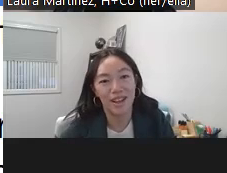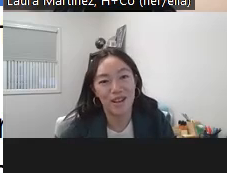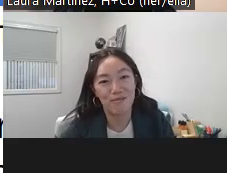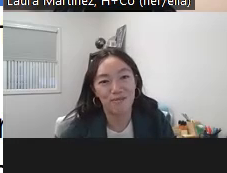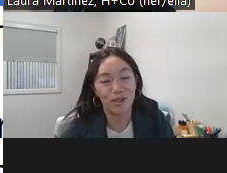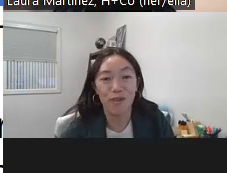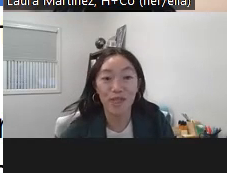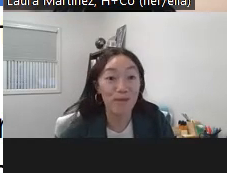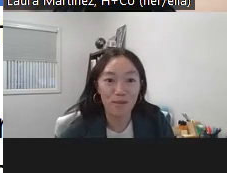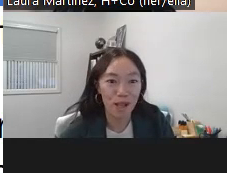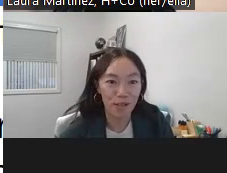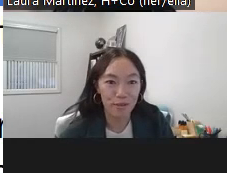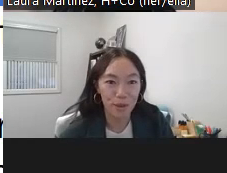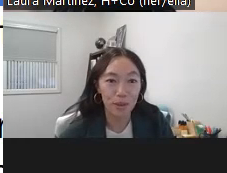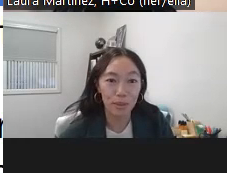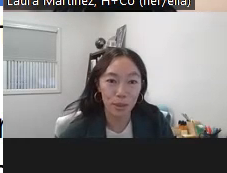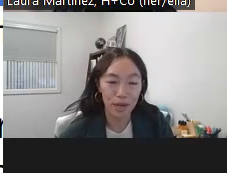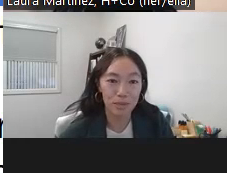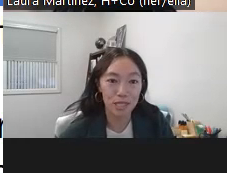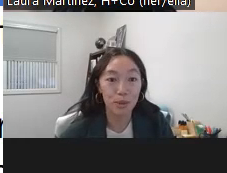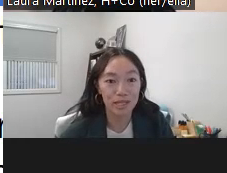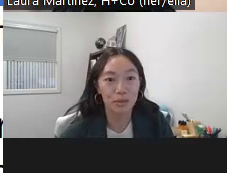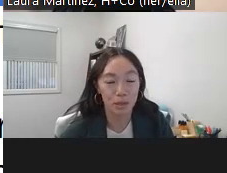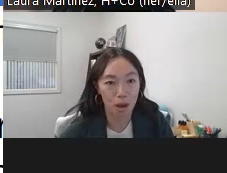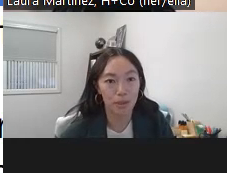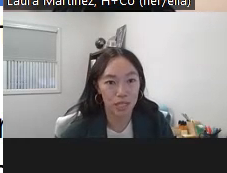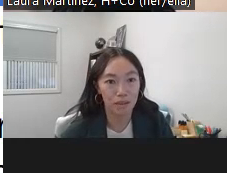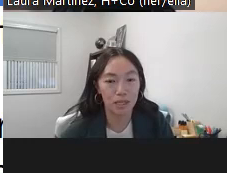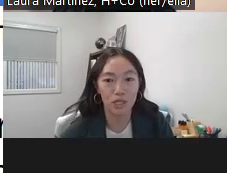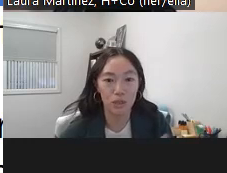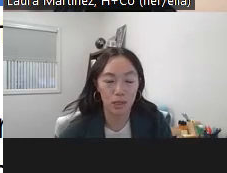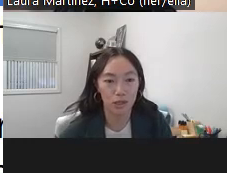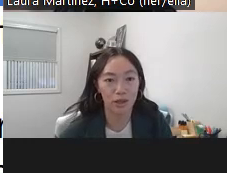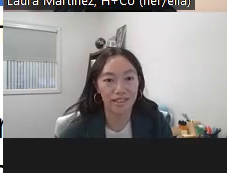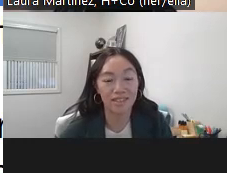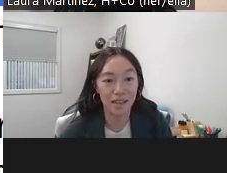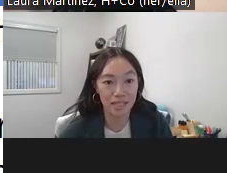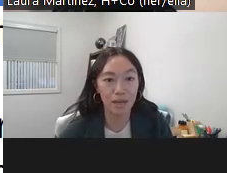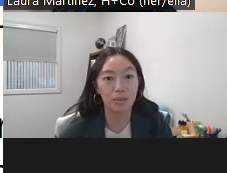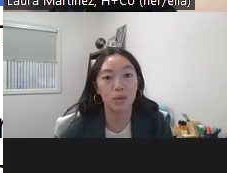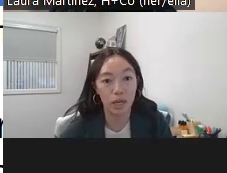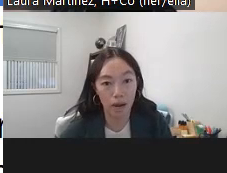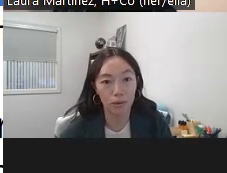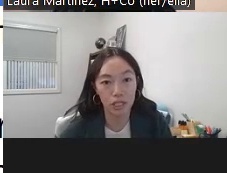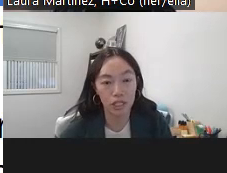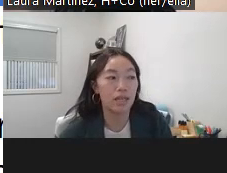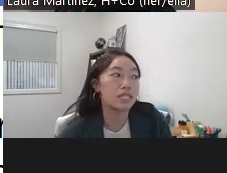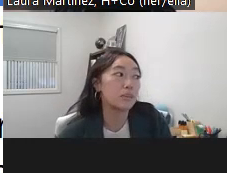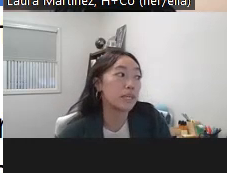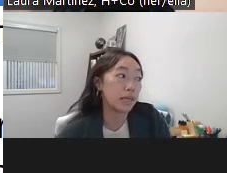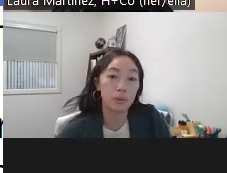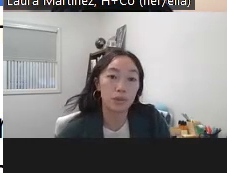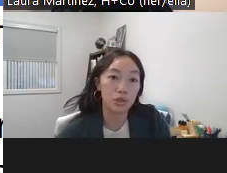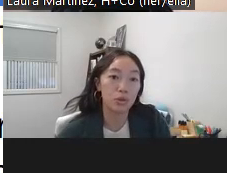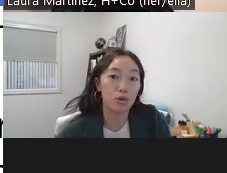about when they want to apply for the program, spring is a really popular time. So we just want to start getting things lined up, doing our outreach